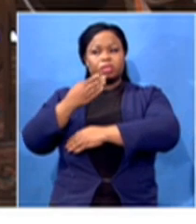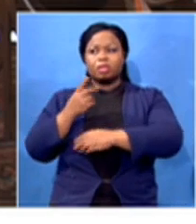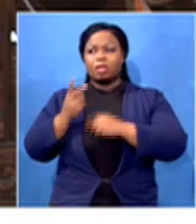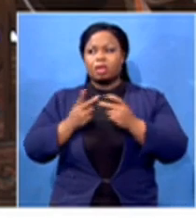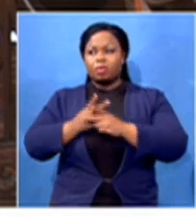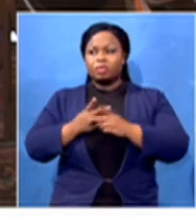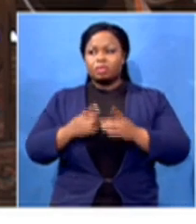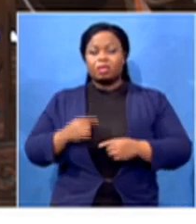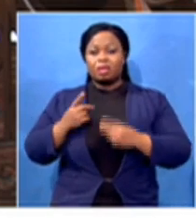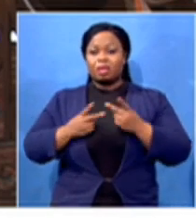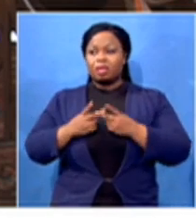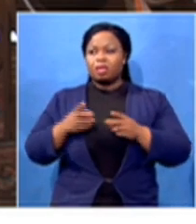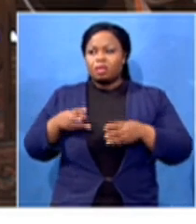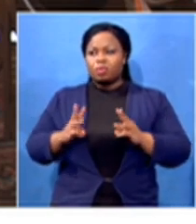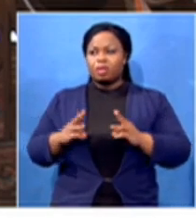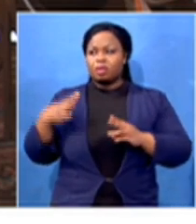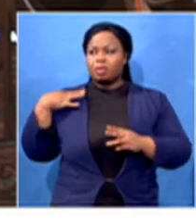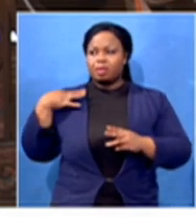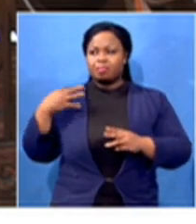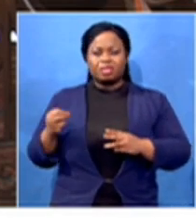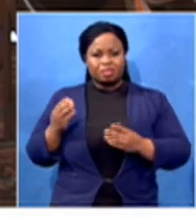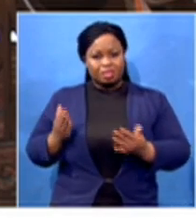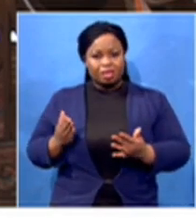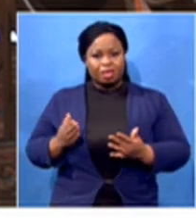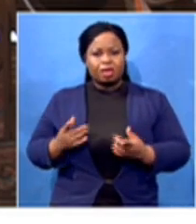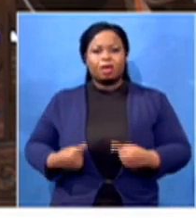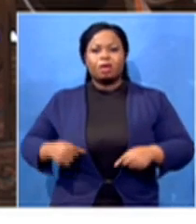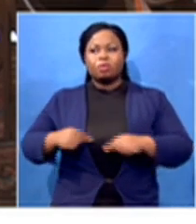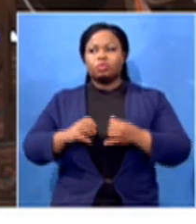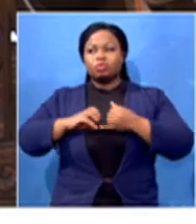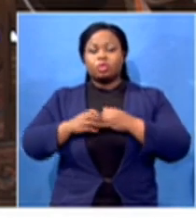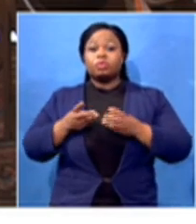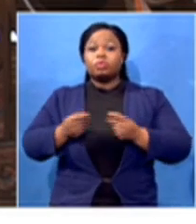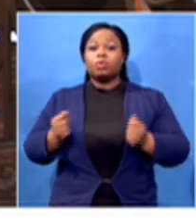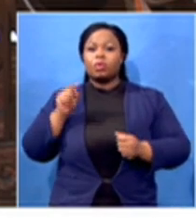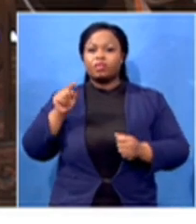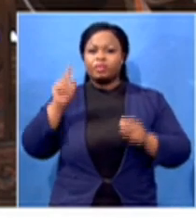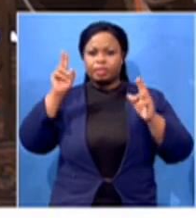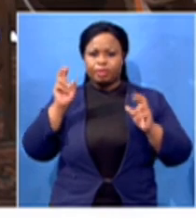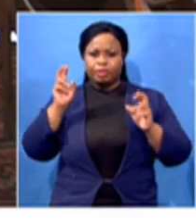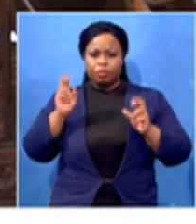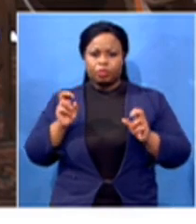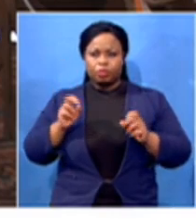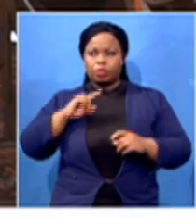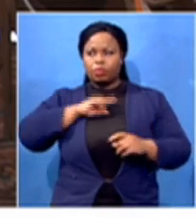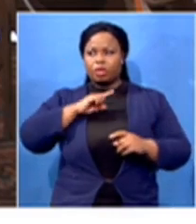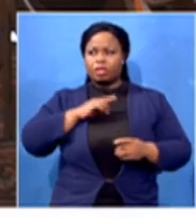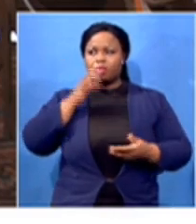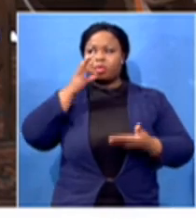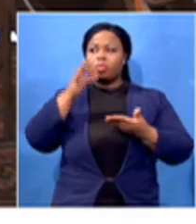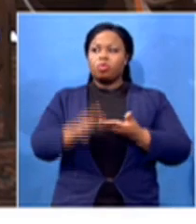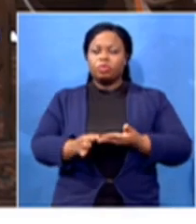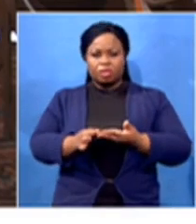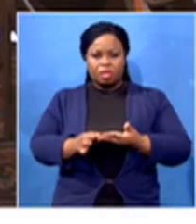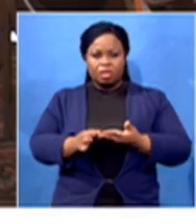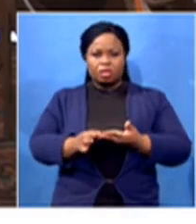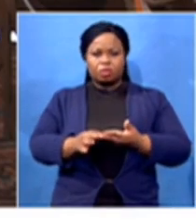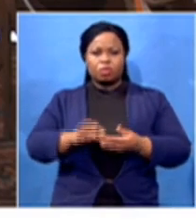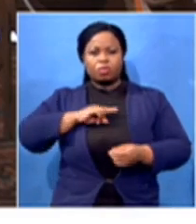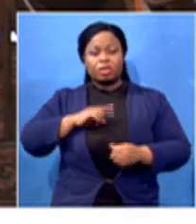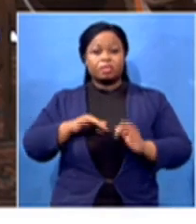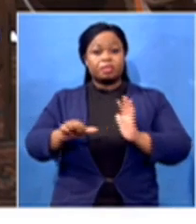deploy our ministers to begin to address these issues and to bring proposals to us. So the importance